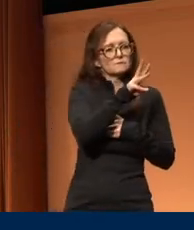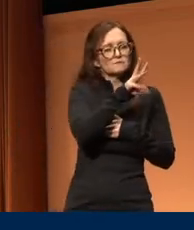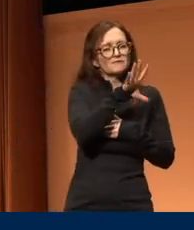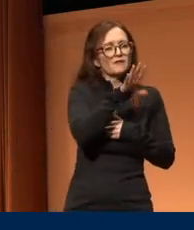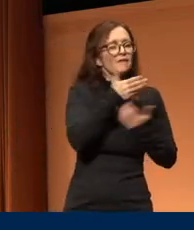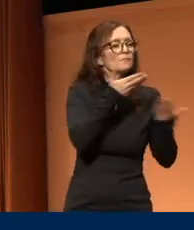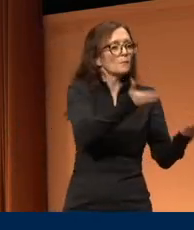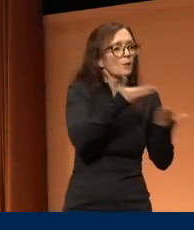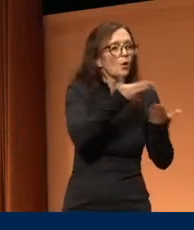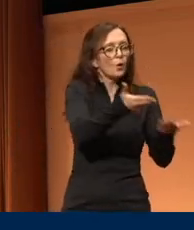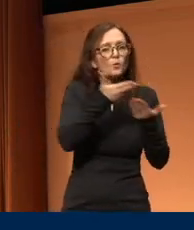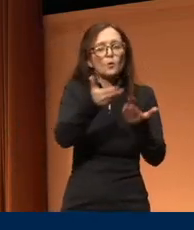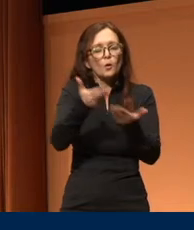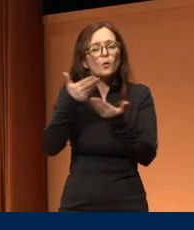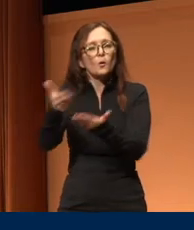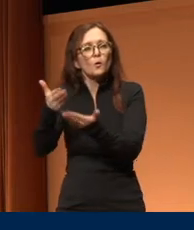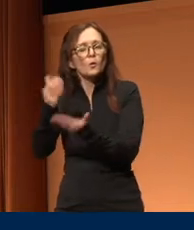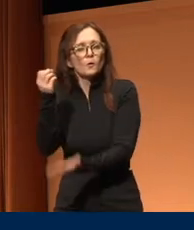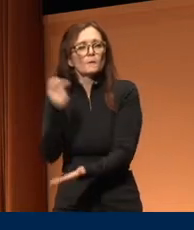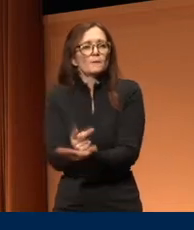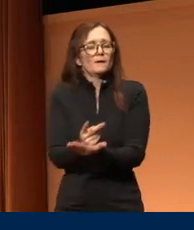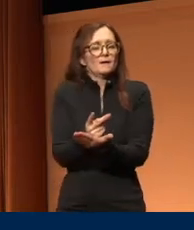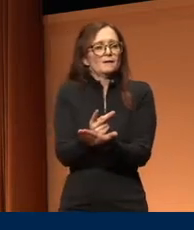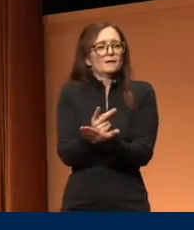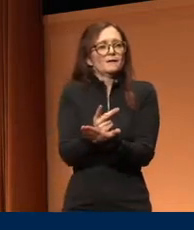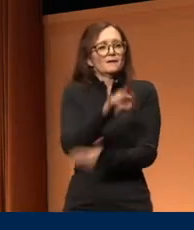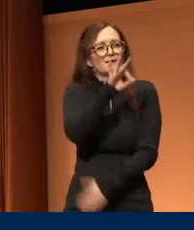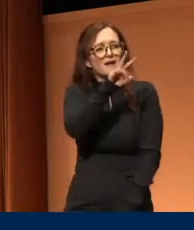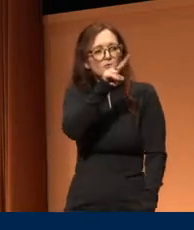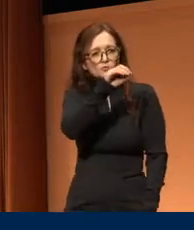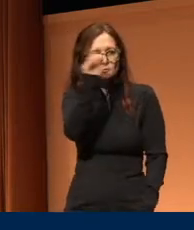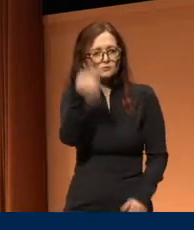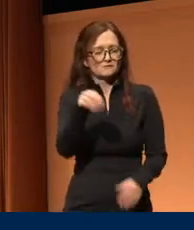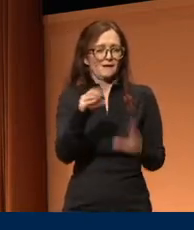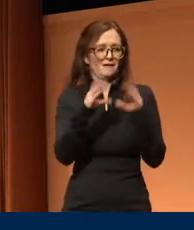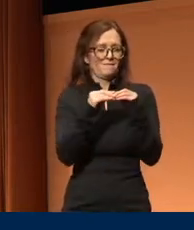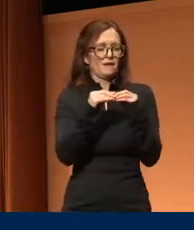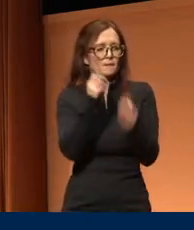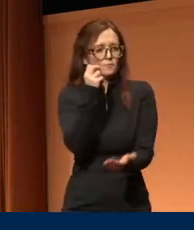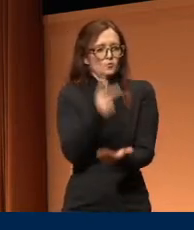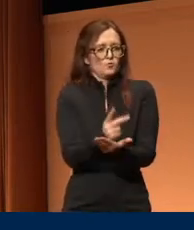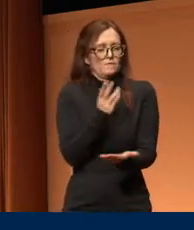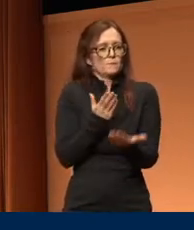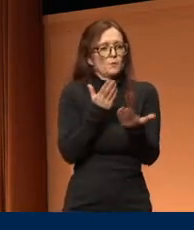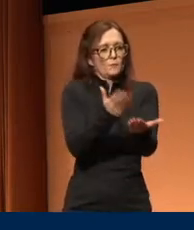proposals, was approved by an overwhelming 92% of the convention.